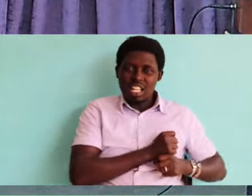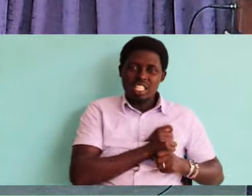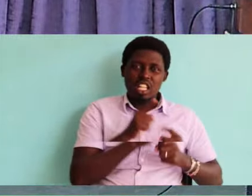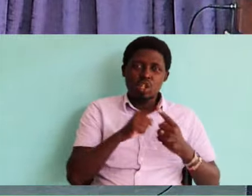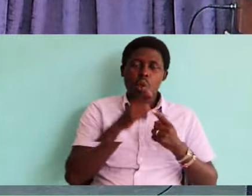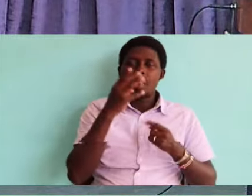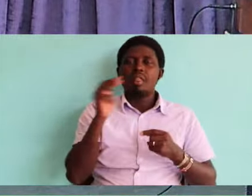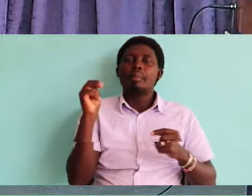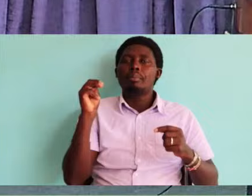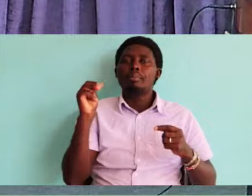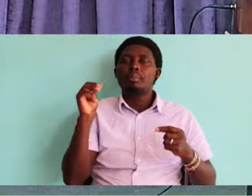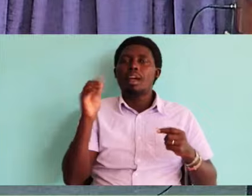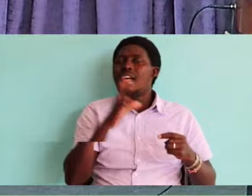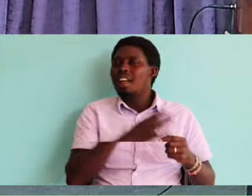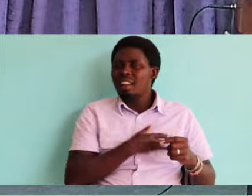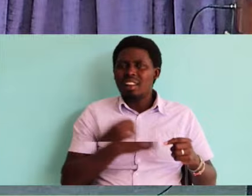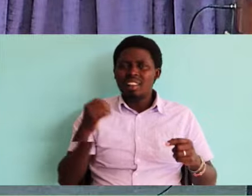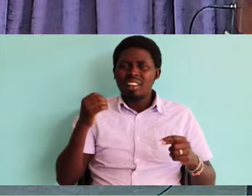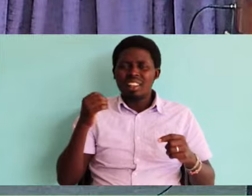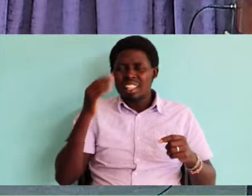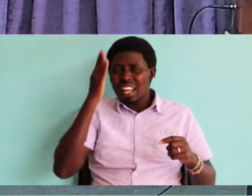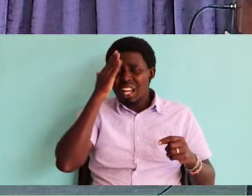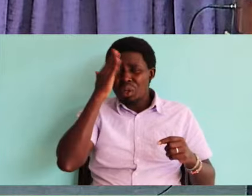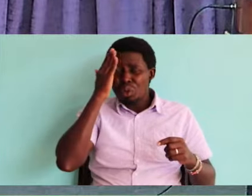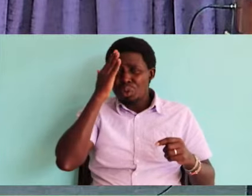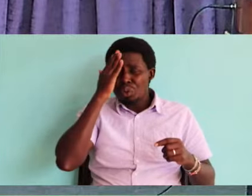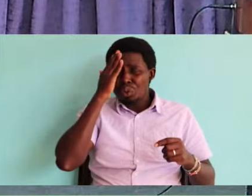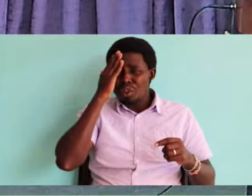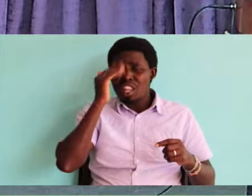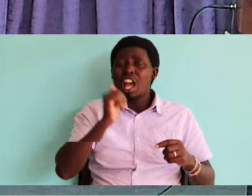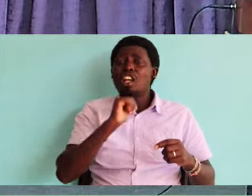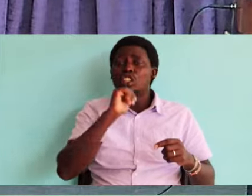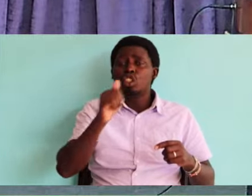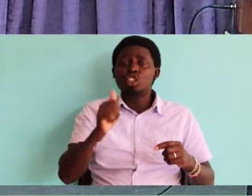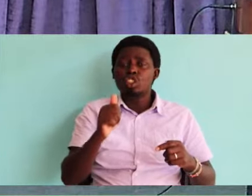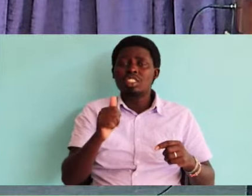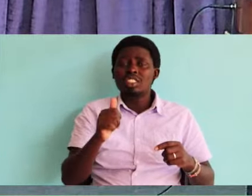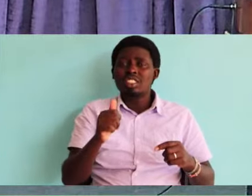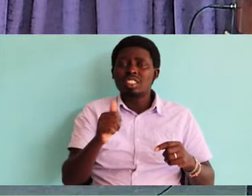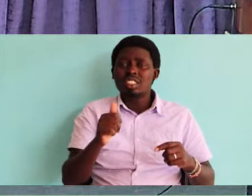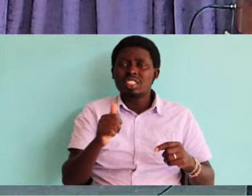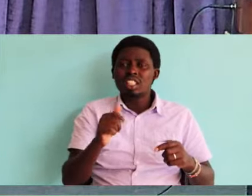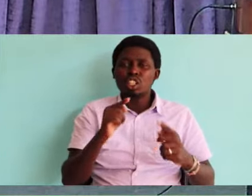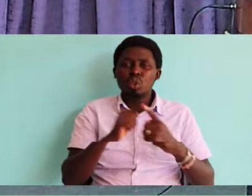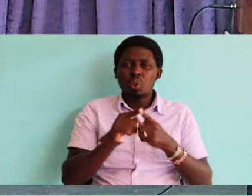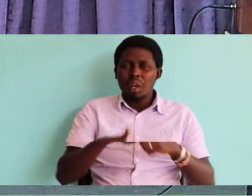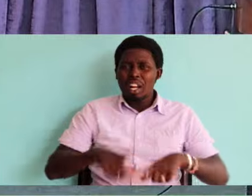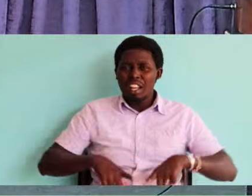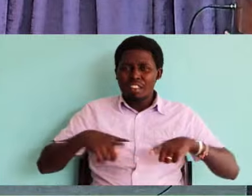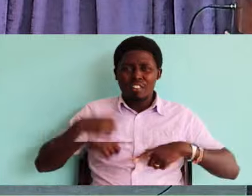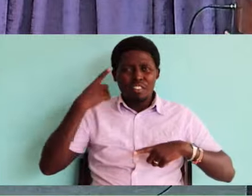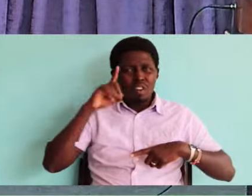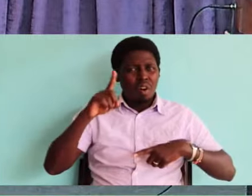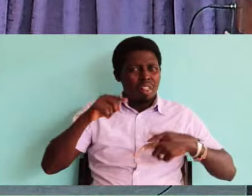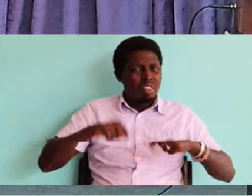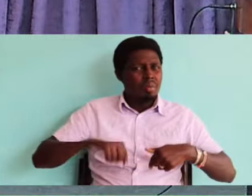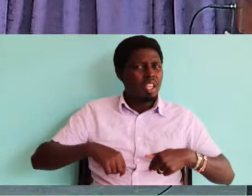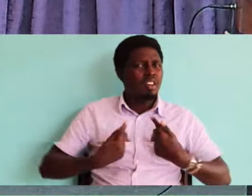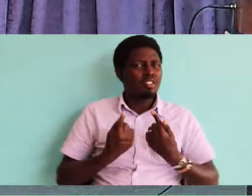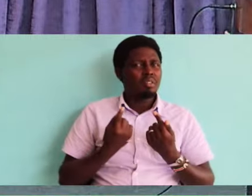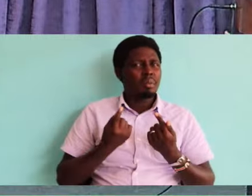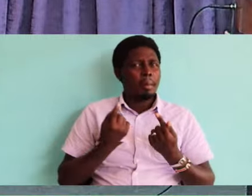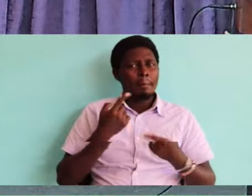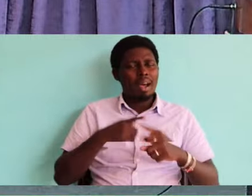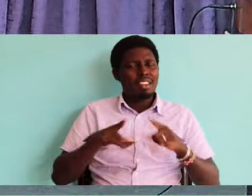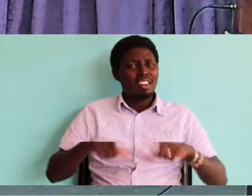And they can recognize that they are no longer to live for themselves, but to live